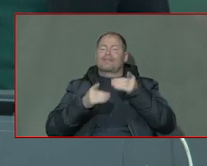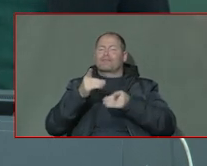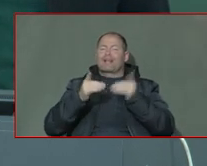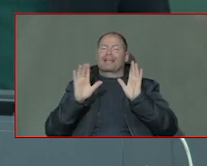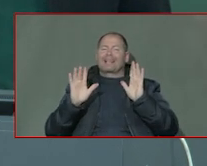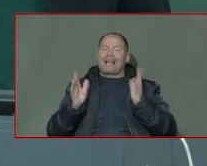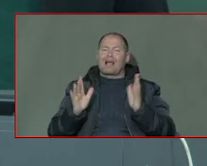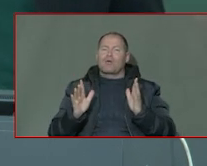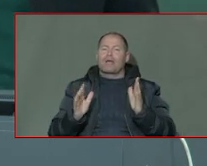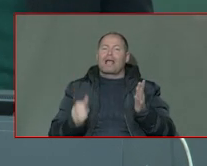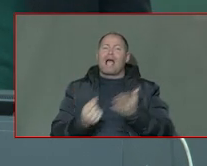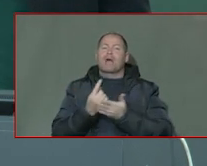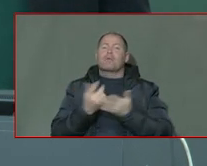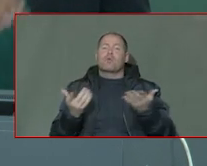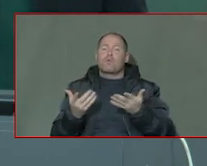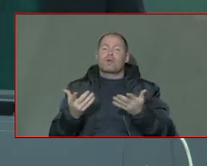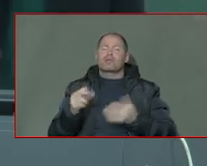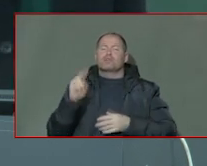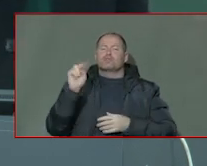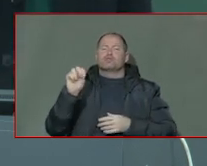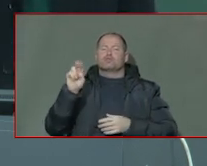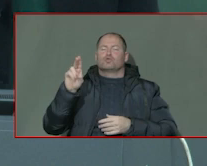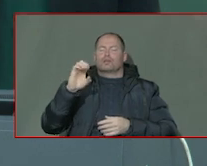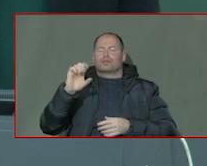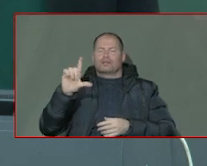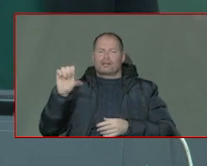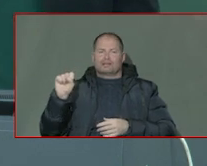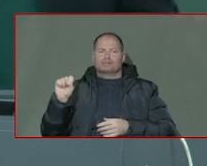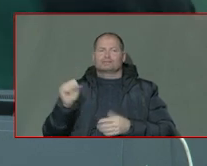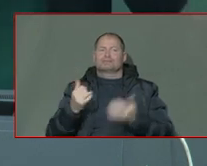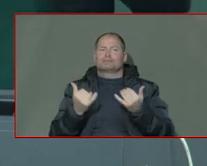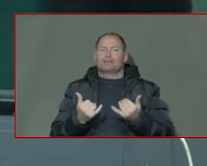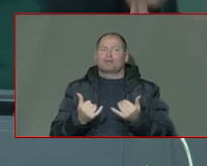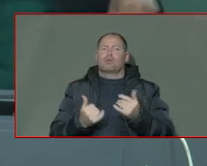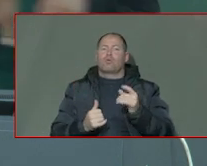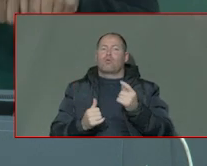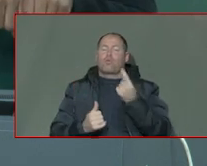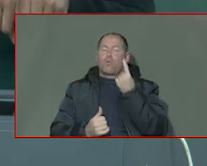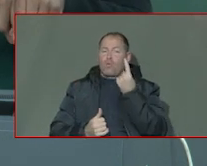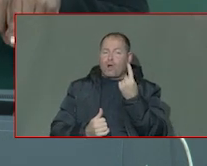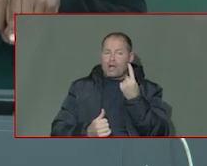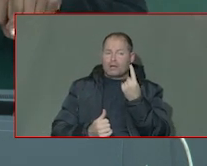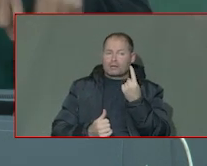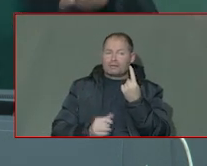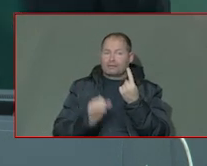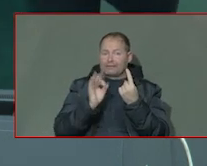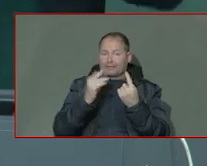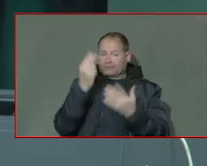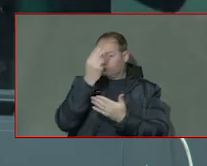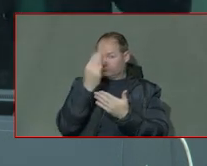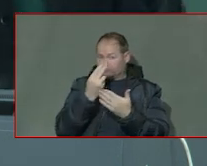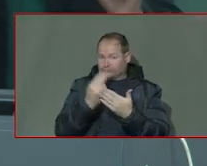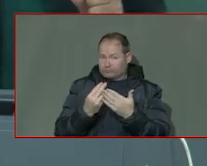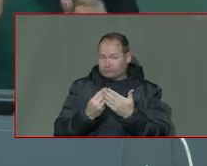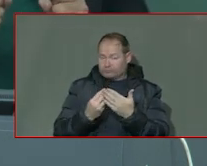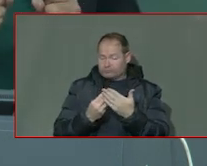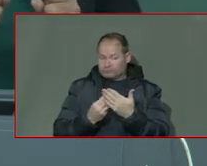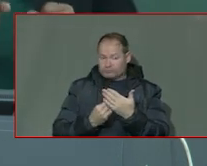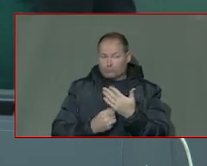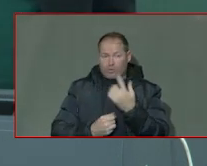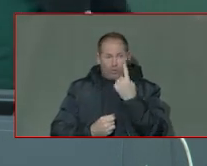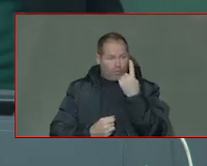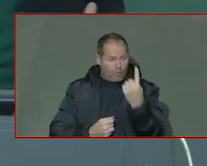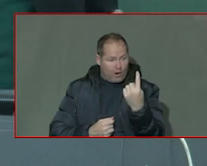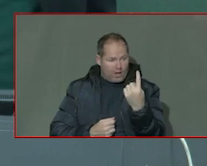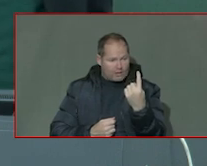in the what? In the nucleus. From one DNA molecule, if you are given a diagram, from one DNA